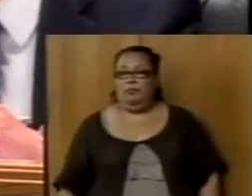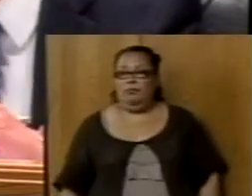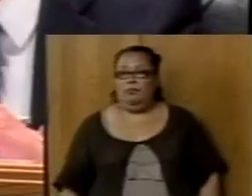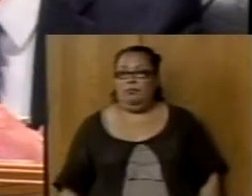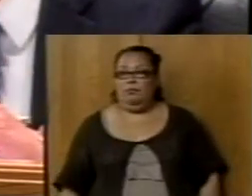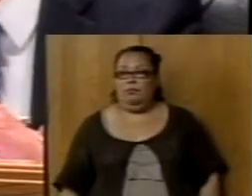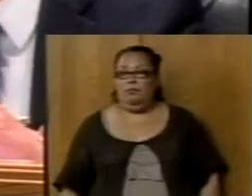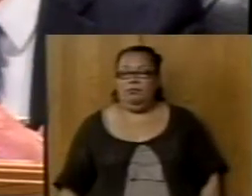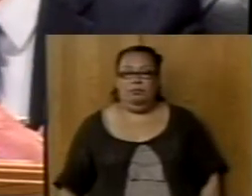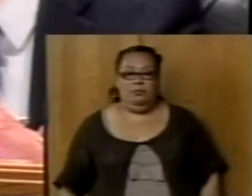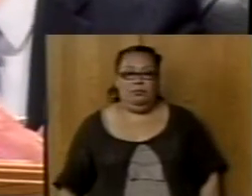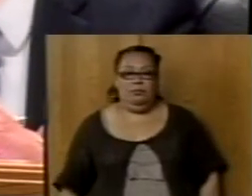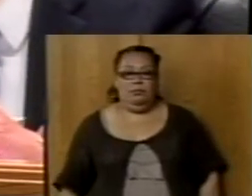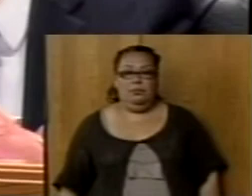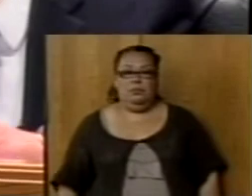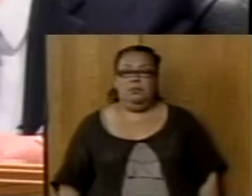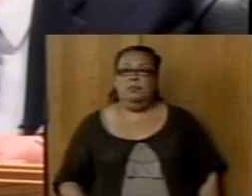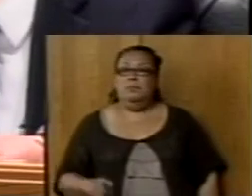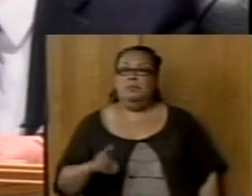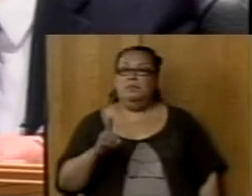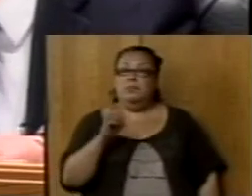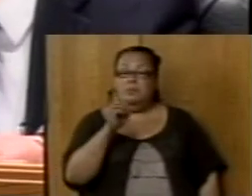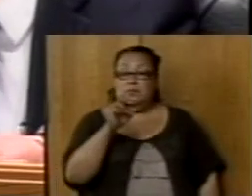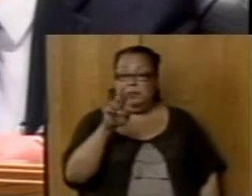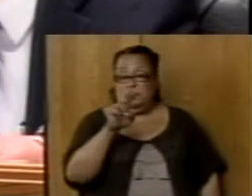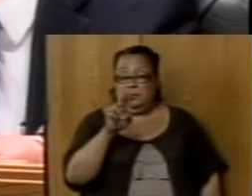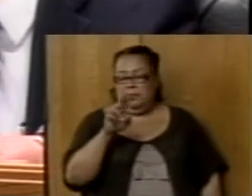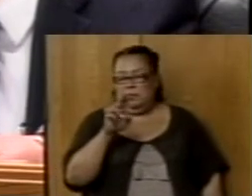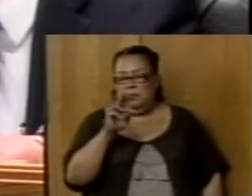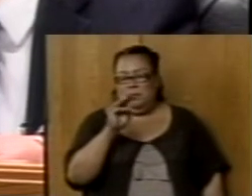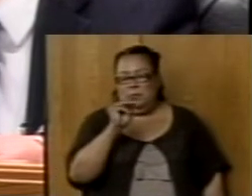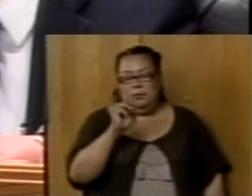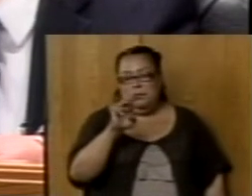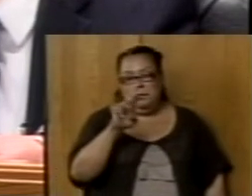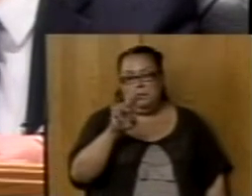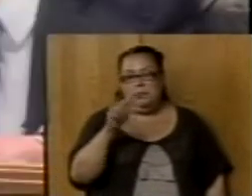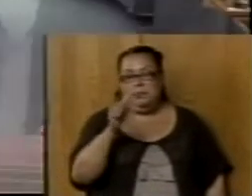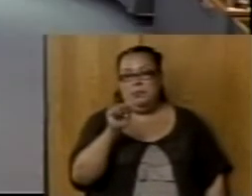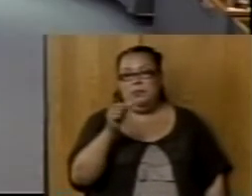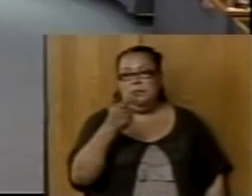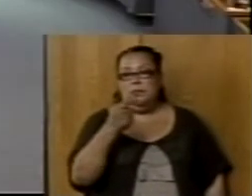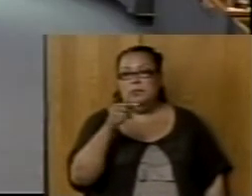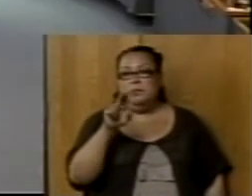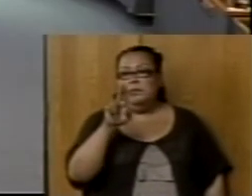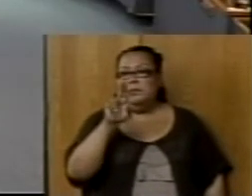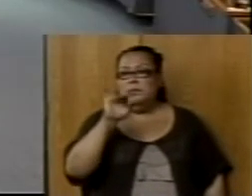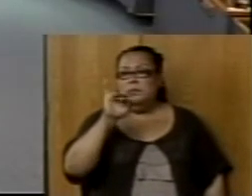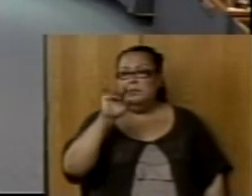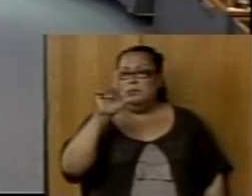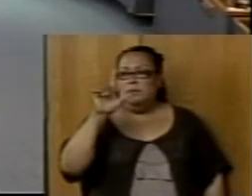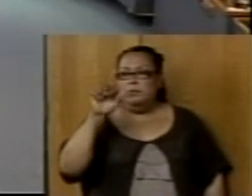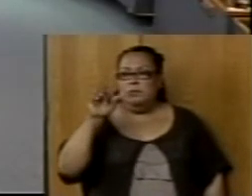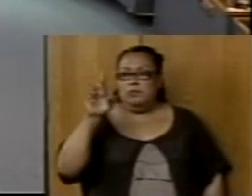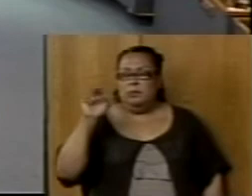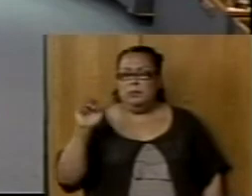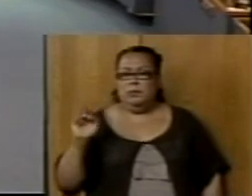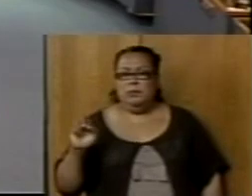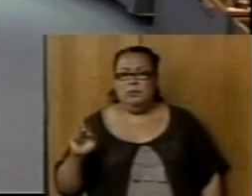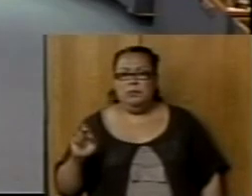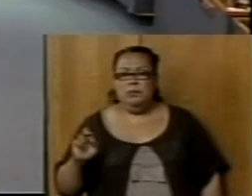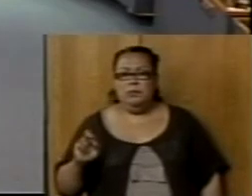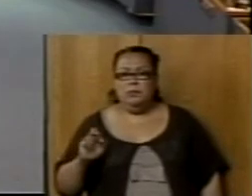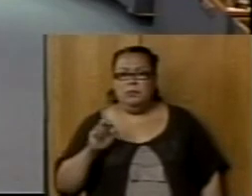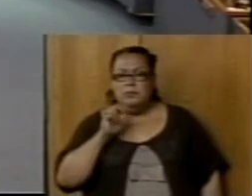Mr. Aguilar? Mr. Aguilar? Escuela, also, in following up, if you mail those invitations, how come a member of the